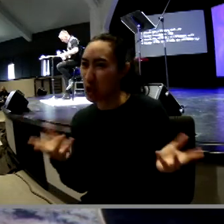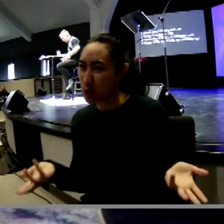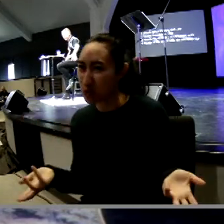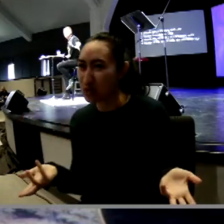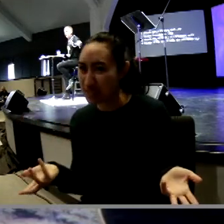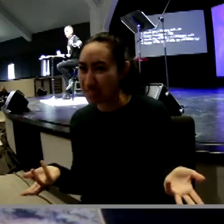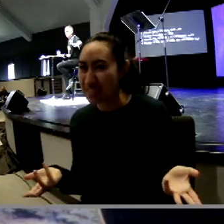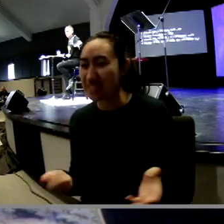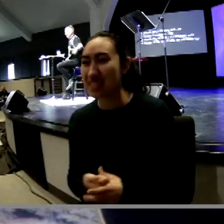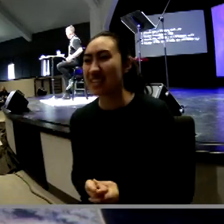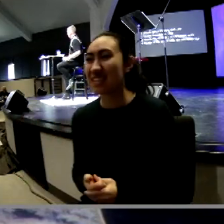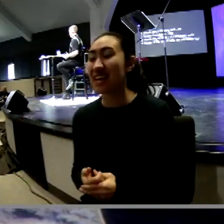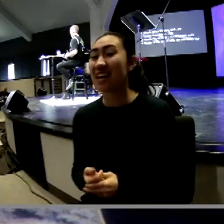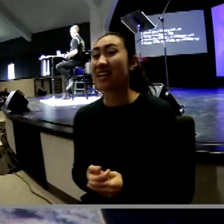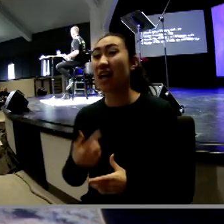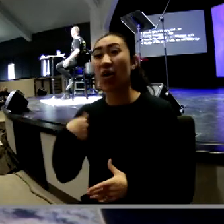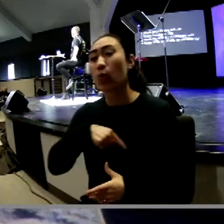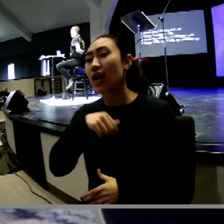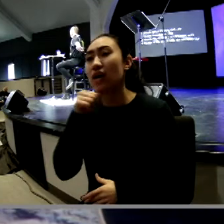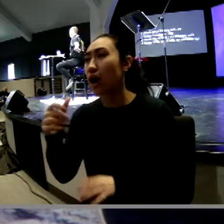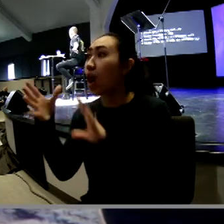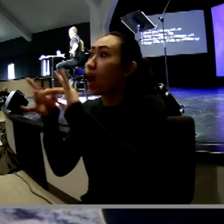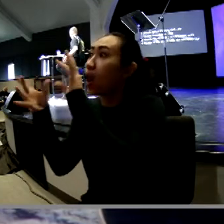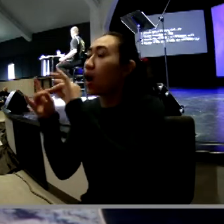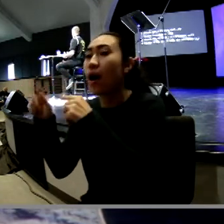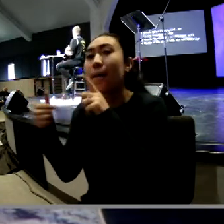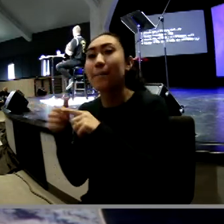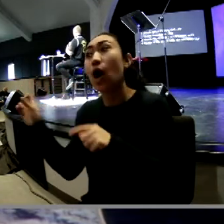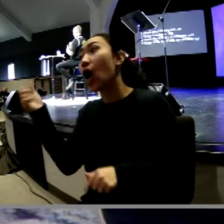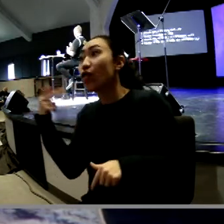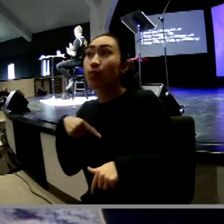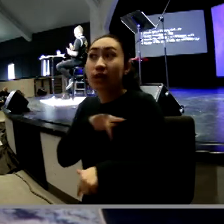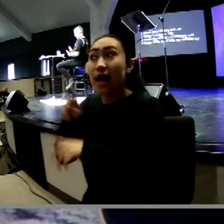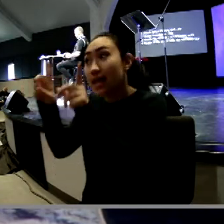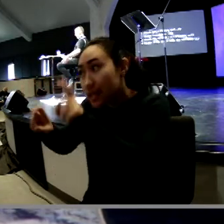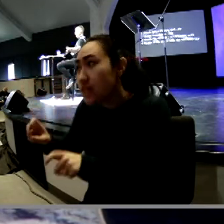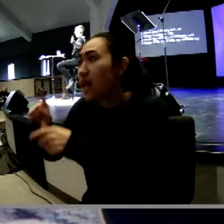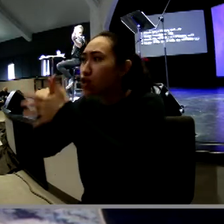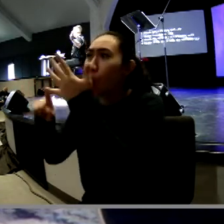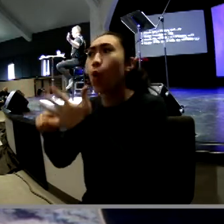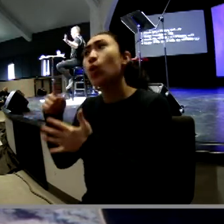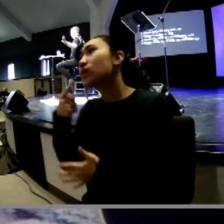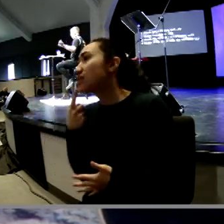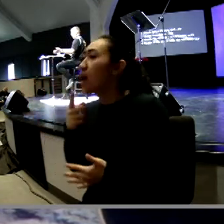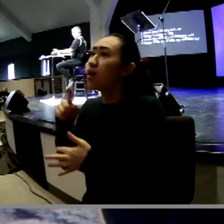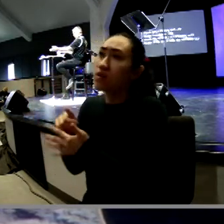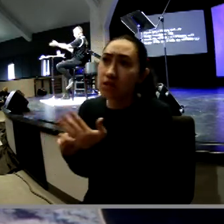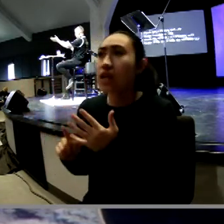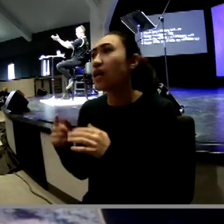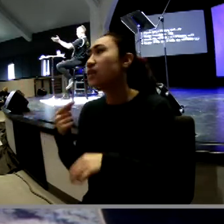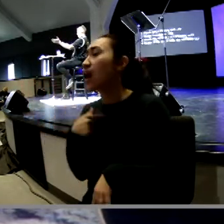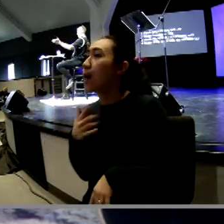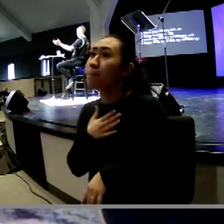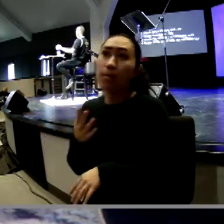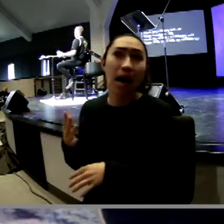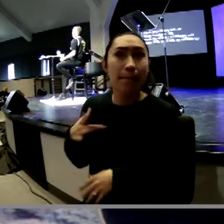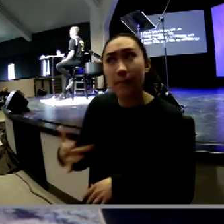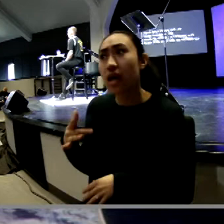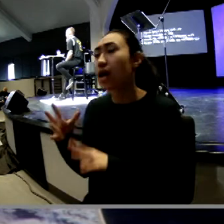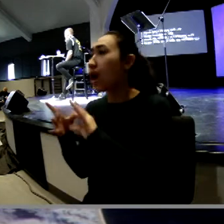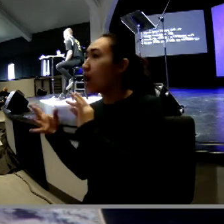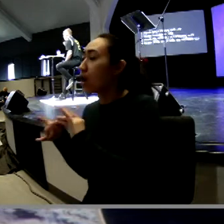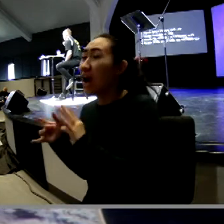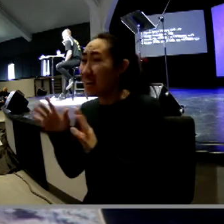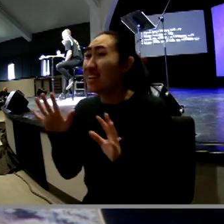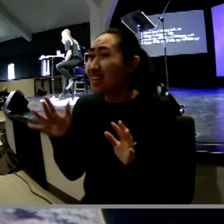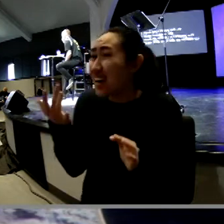about our own perspective and about what Myers-Briggs says and about what the Enneagram says. We can use those things, but